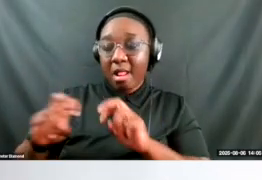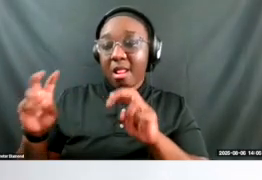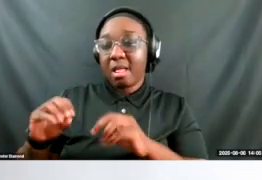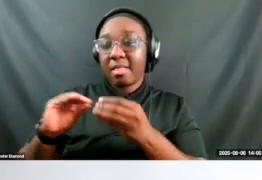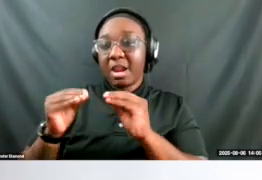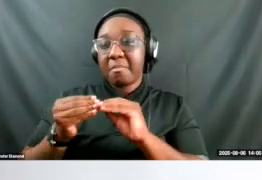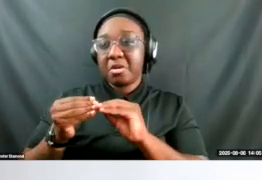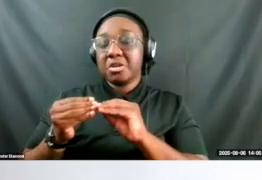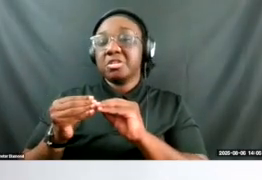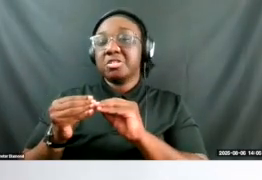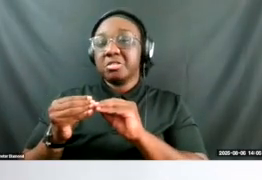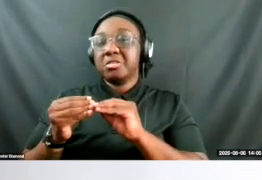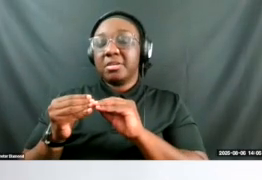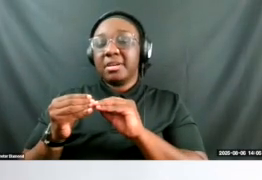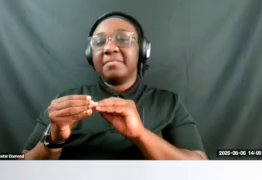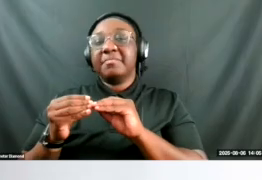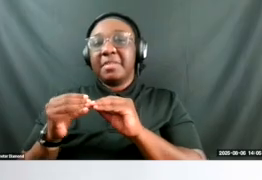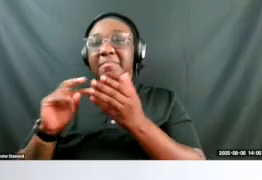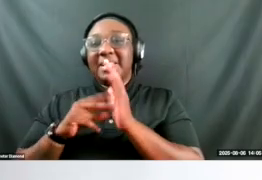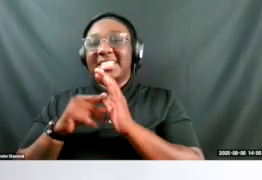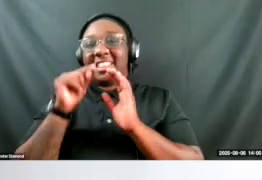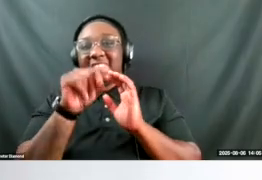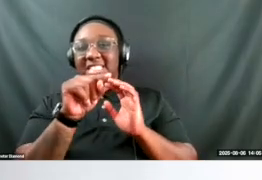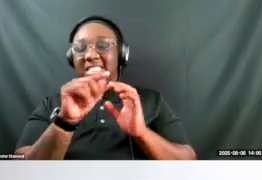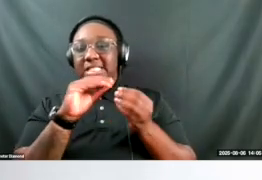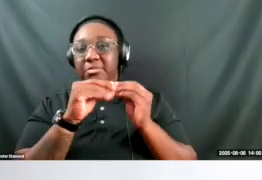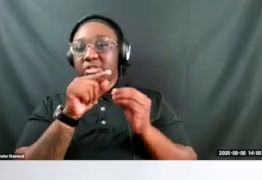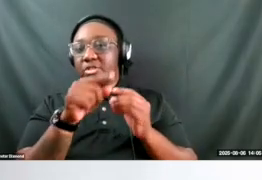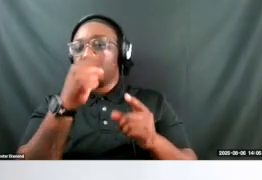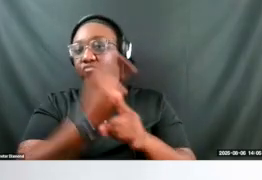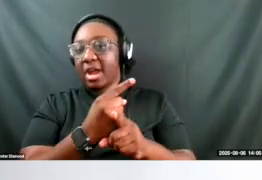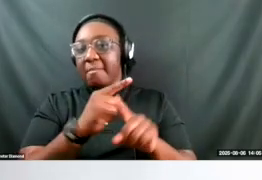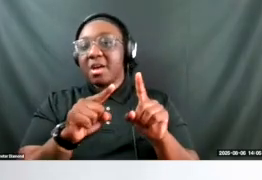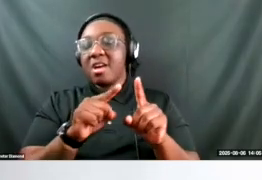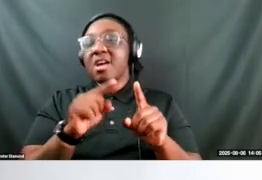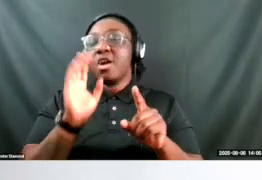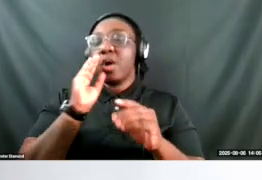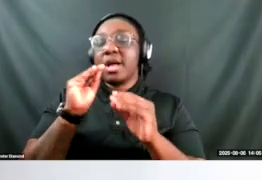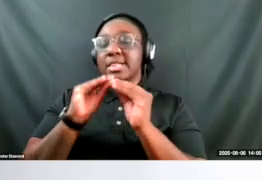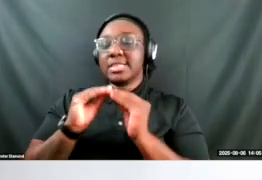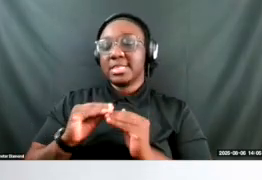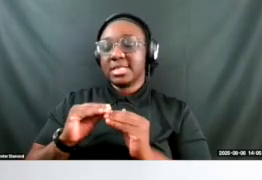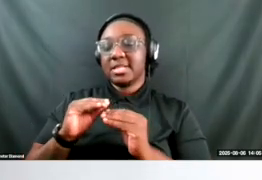be replacing the earlier slides with these revised figures following this presentation.